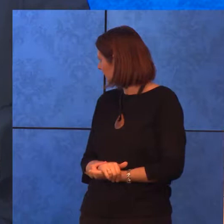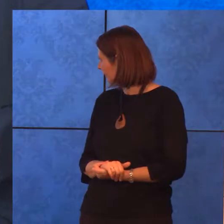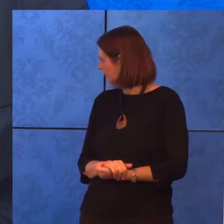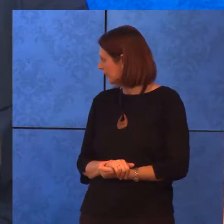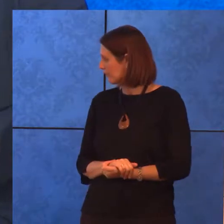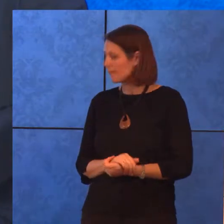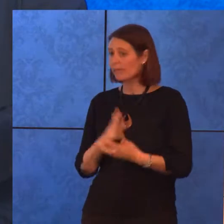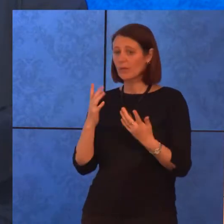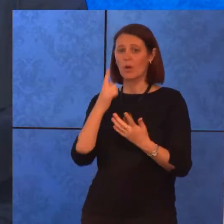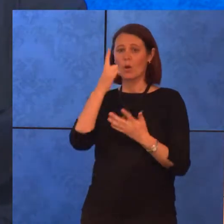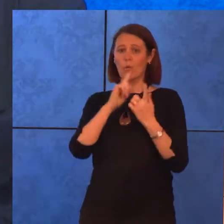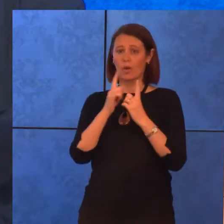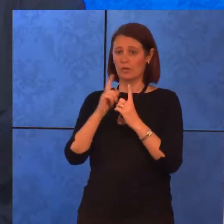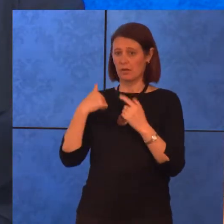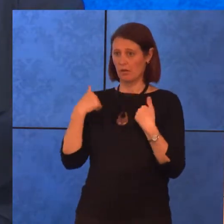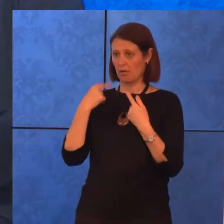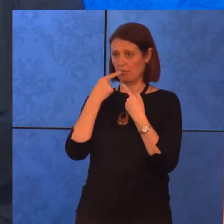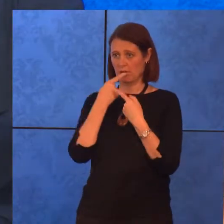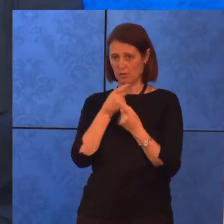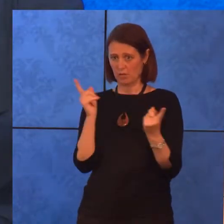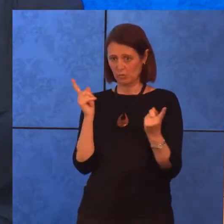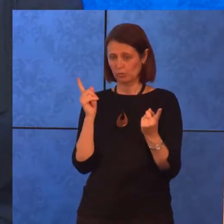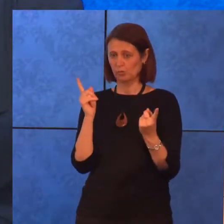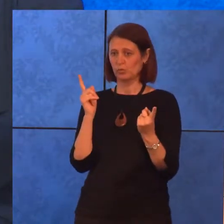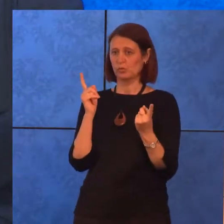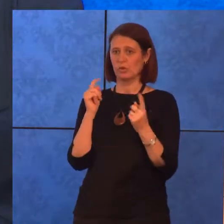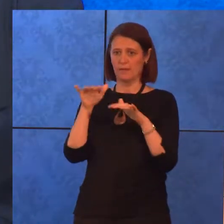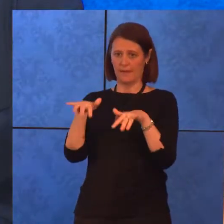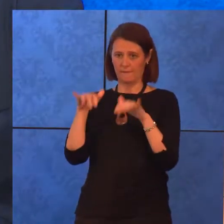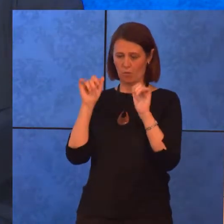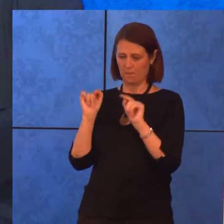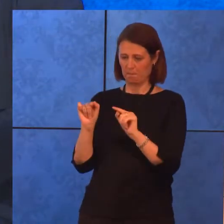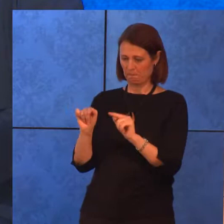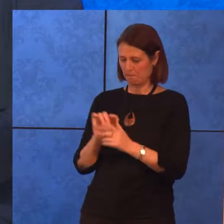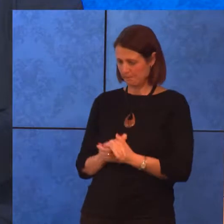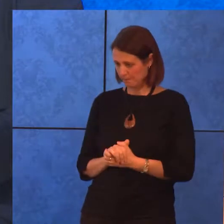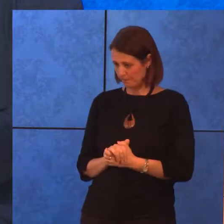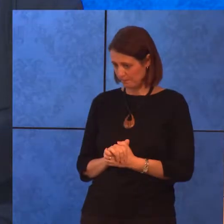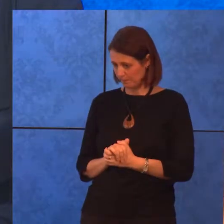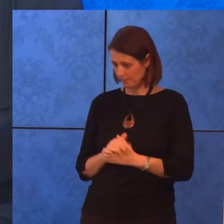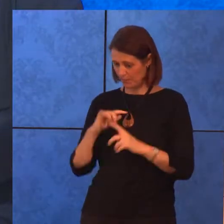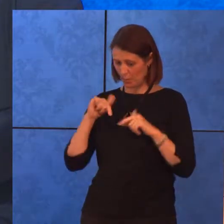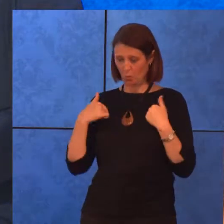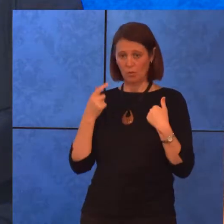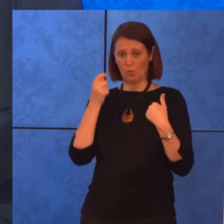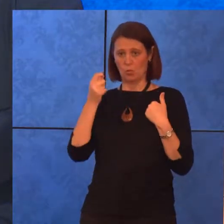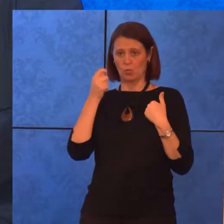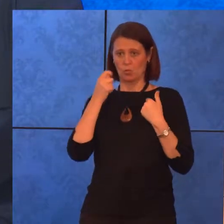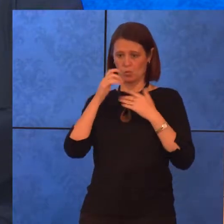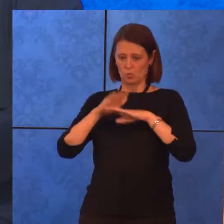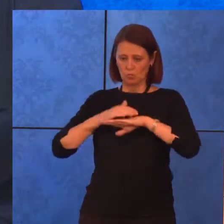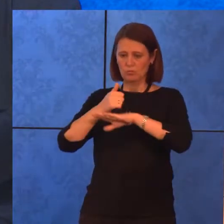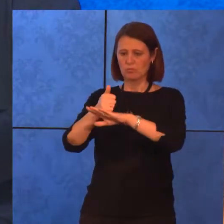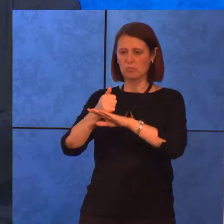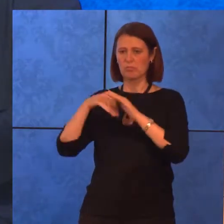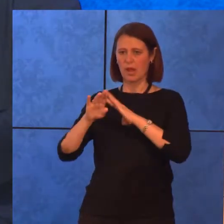So one of the things I announced at the forum was that we're about to establish our